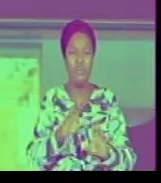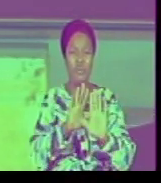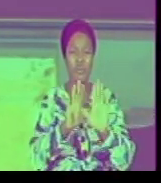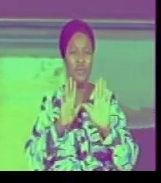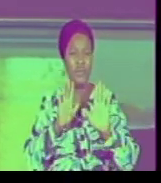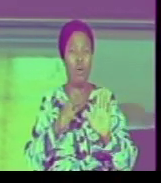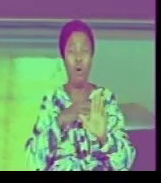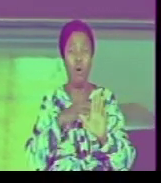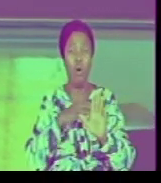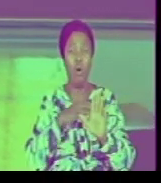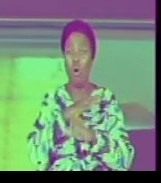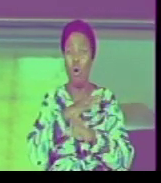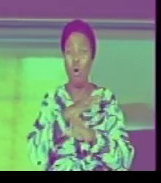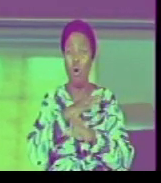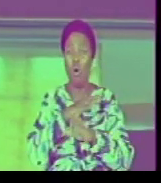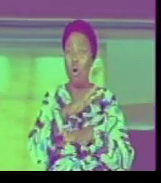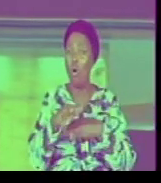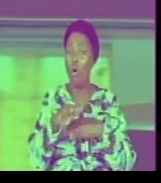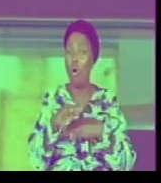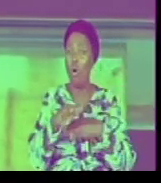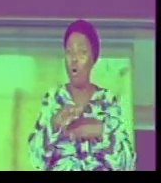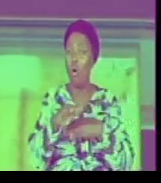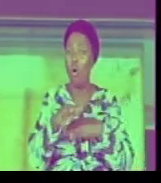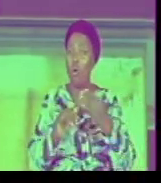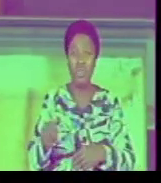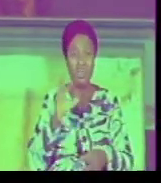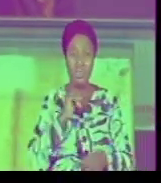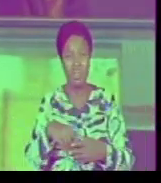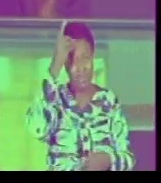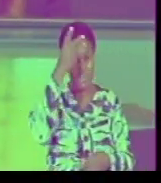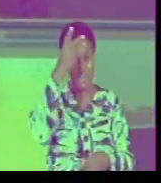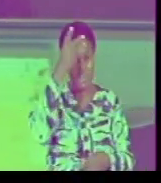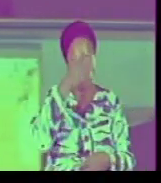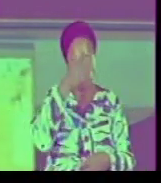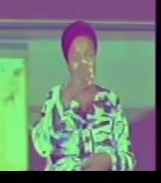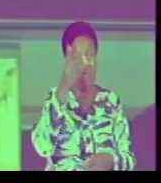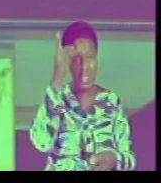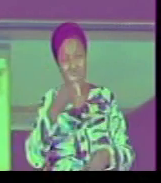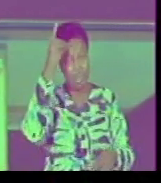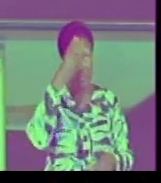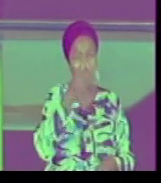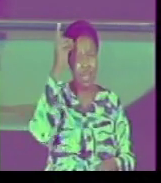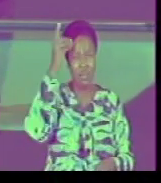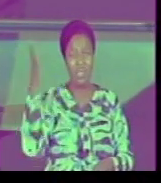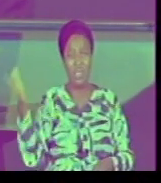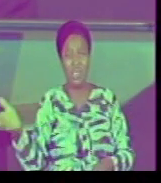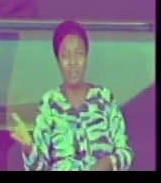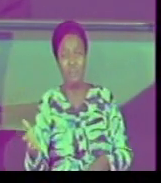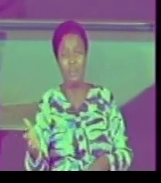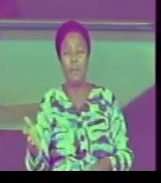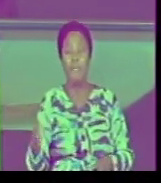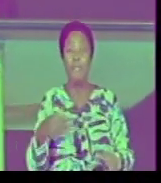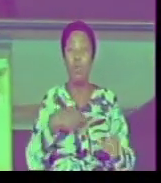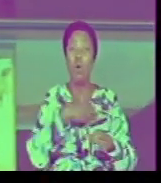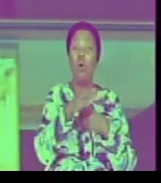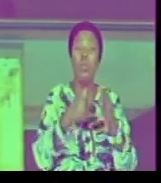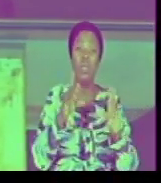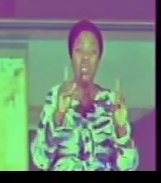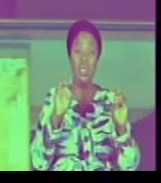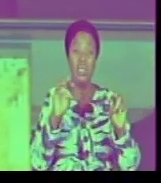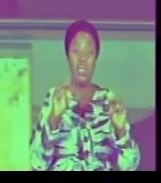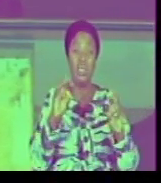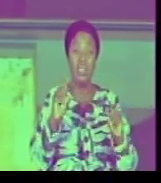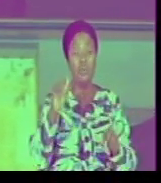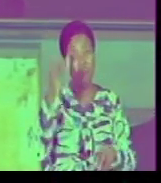you are thinking of, a demon there, a demon there, a demon there, a demon there, all of them put together, they cannot stop